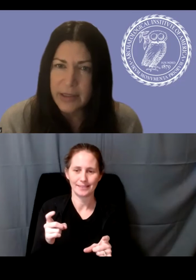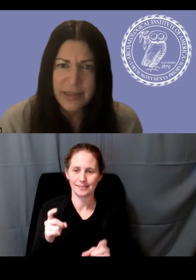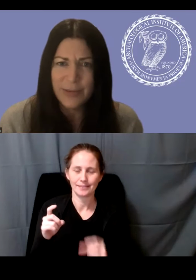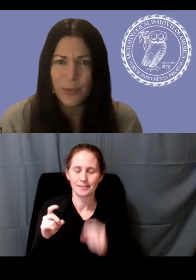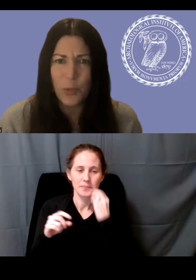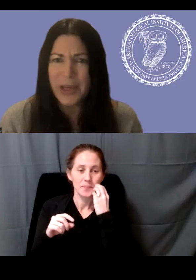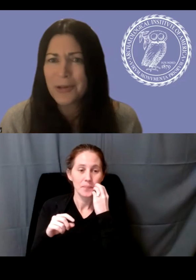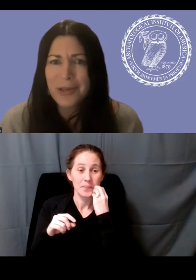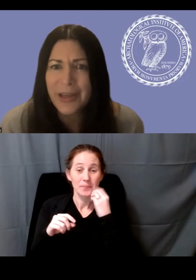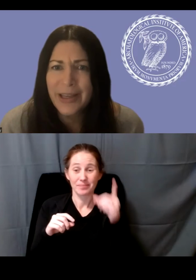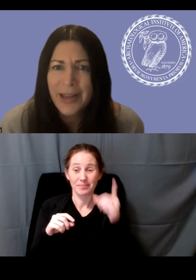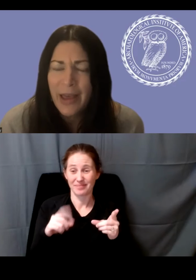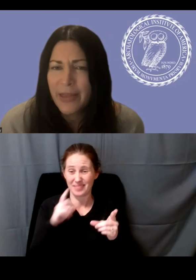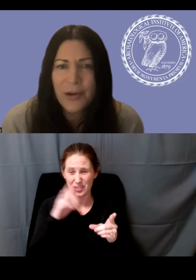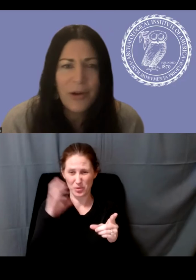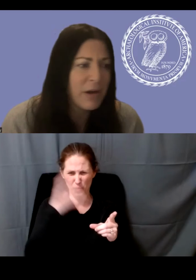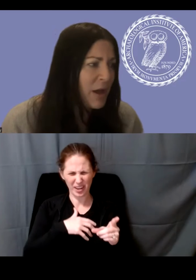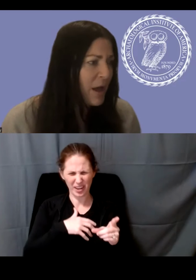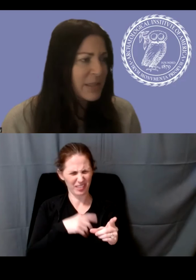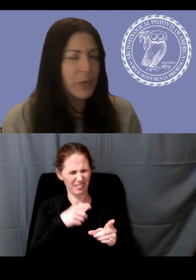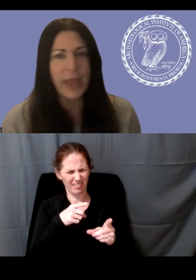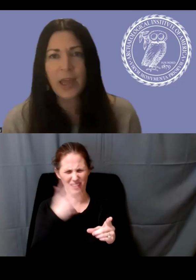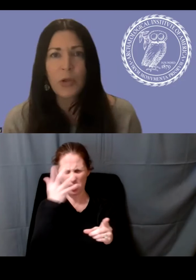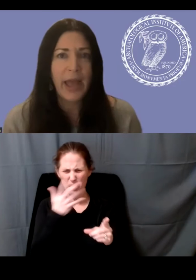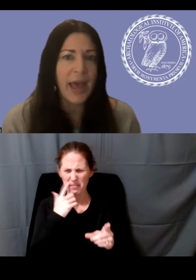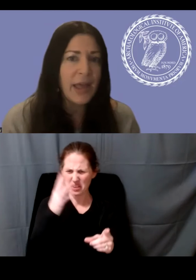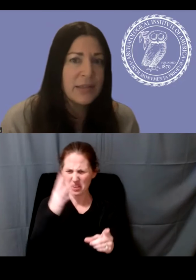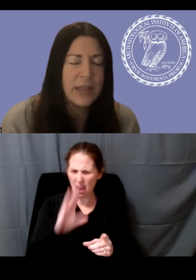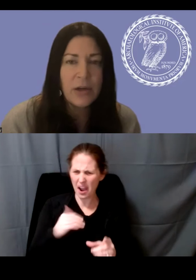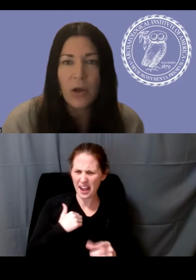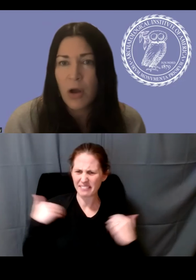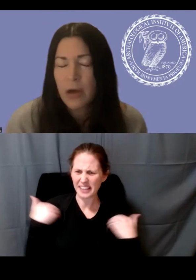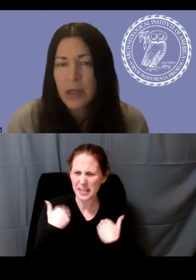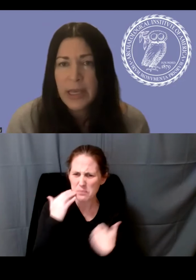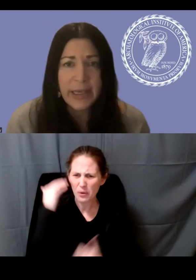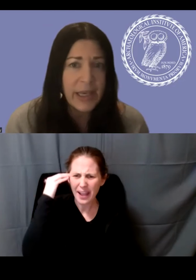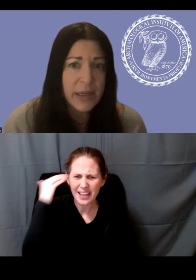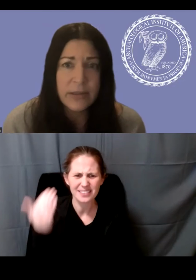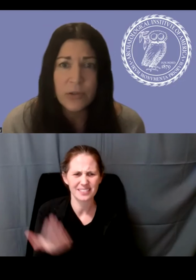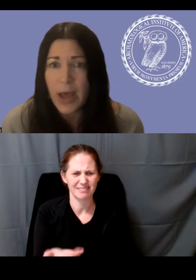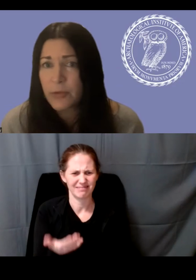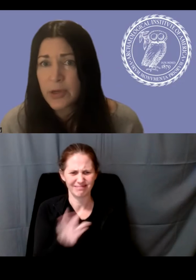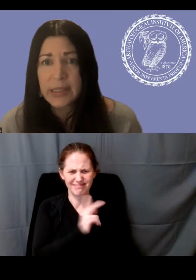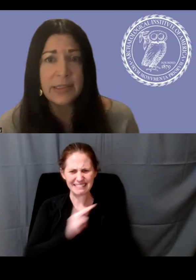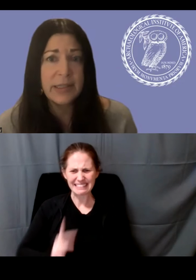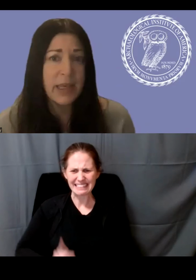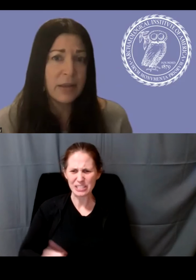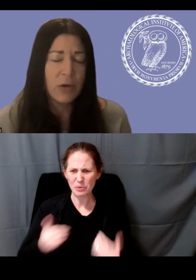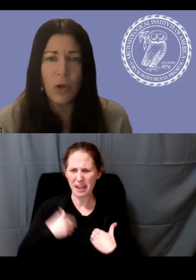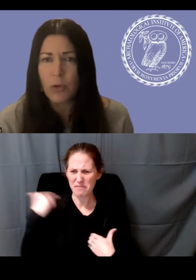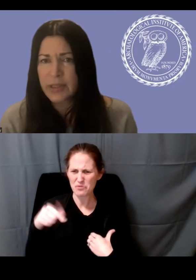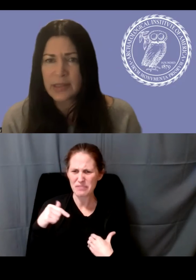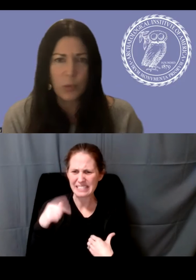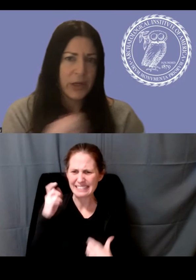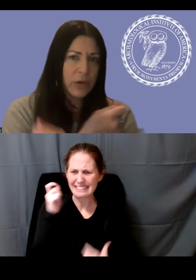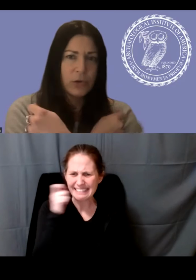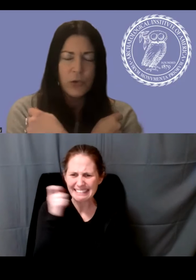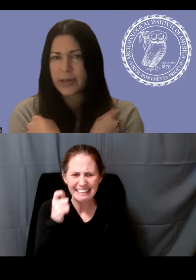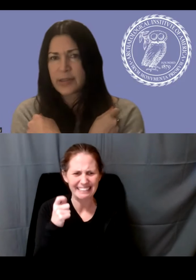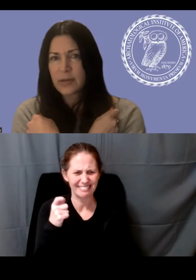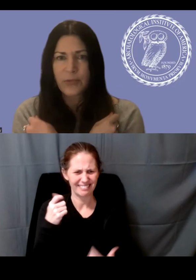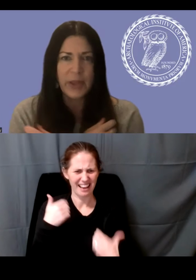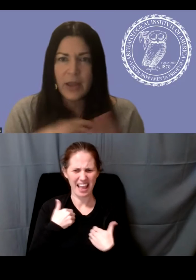that it's weird looking. There are gods with animal heads. There are kings who have green skin. They're all holding these